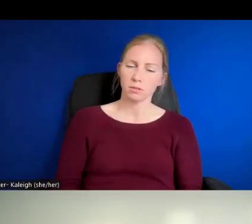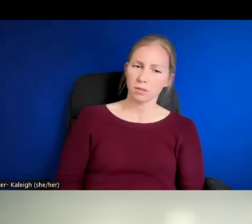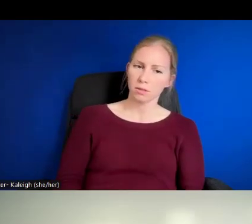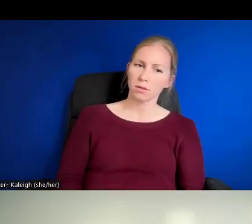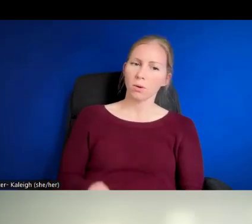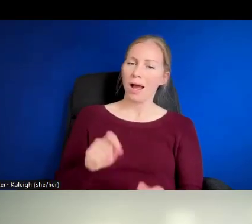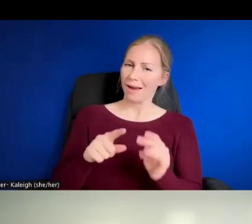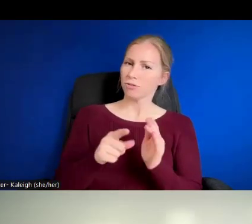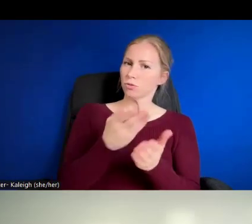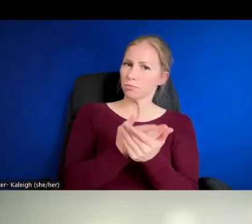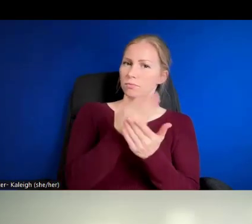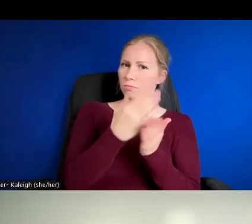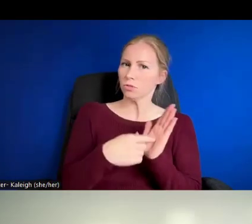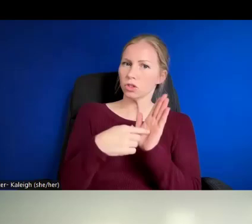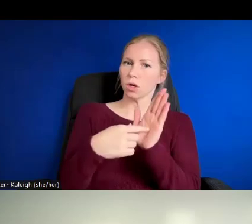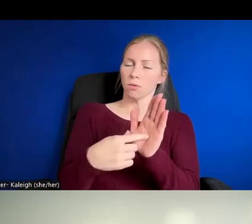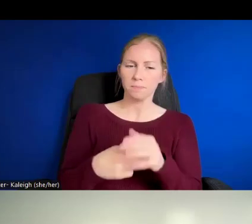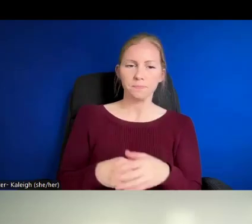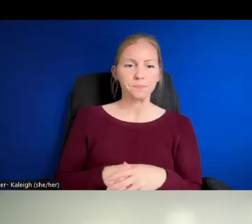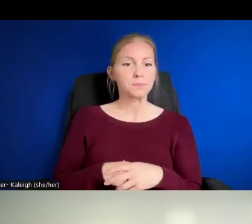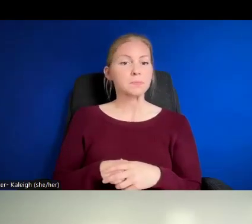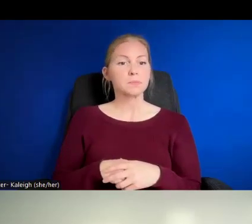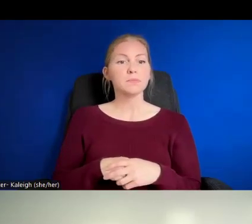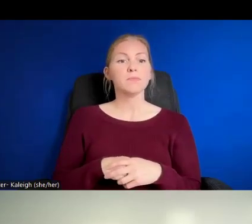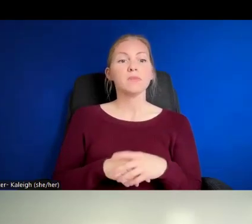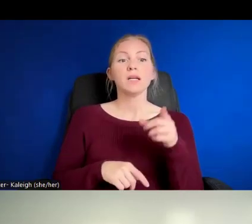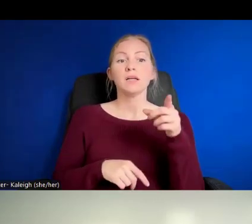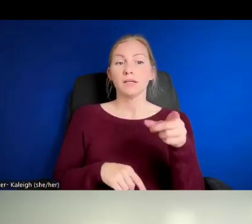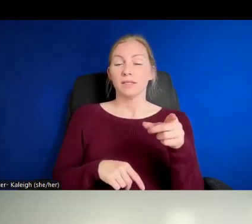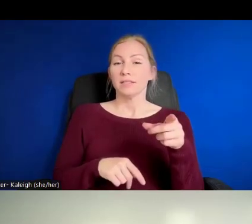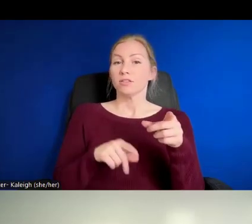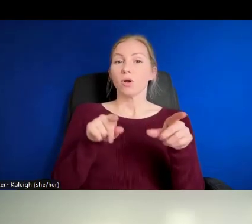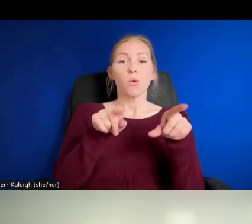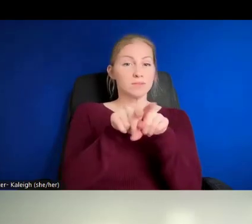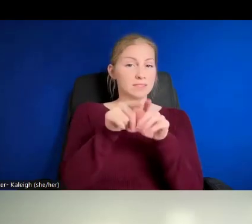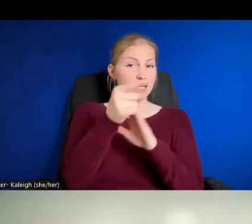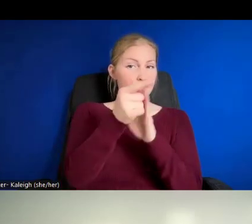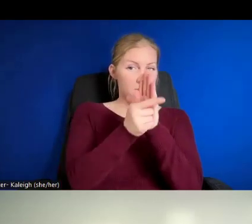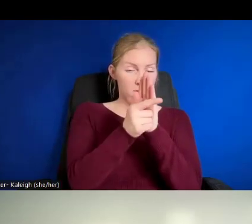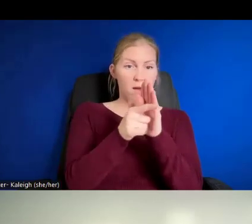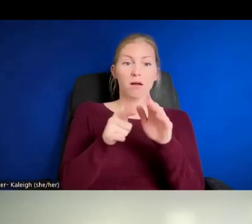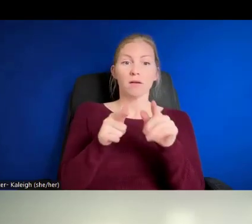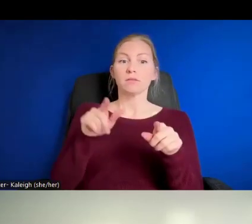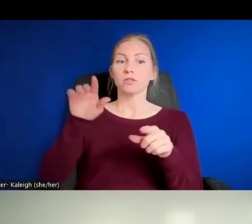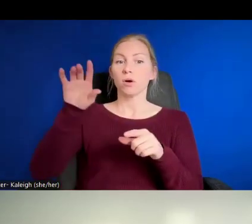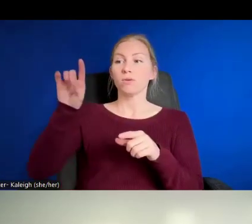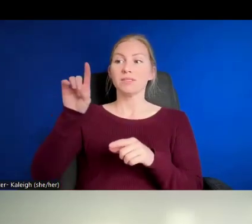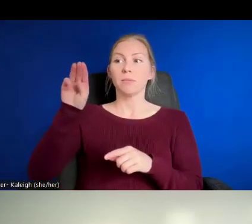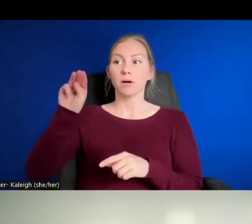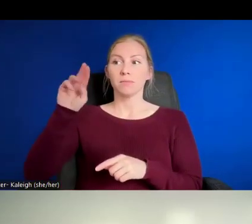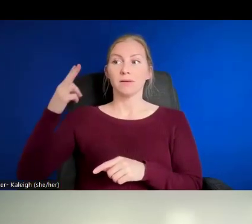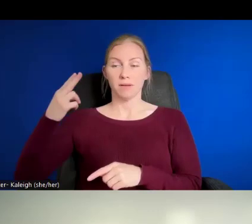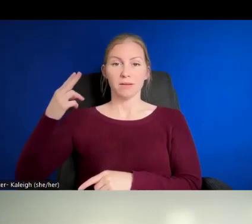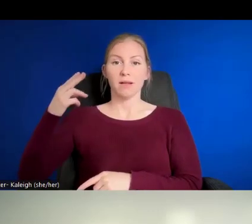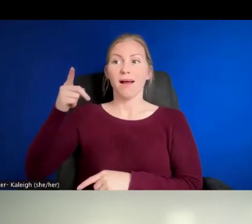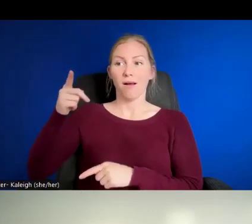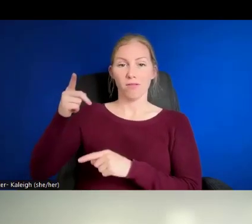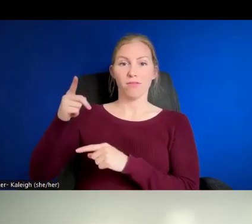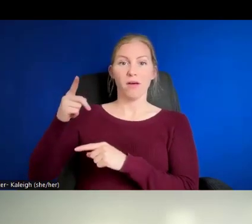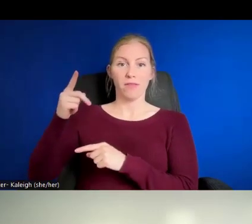And under the Massachusetts restraint law, while the Department of Mental Health Commissioner has